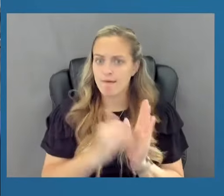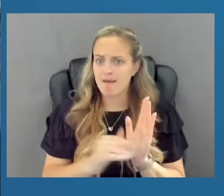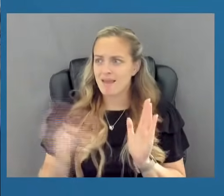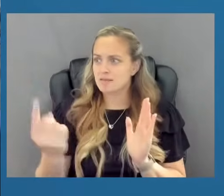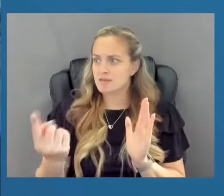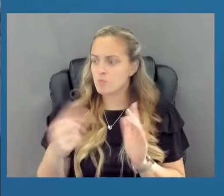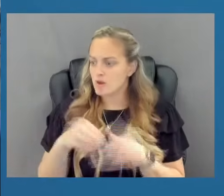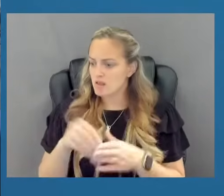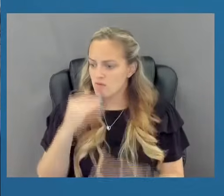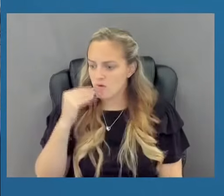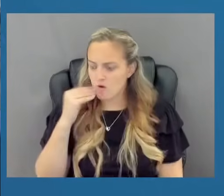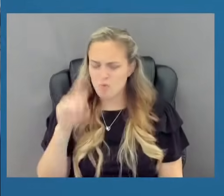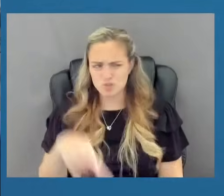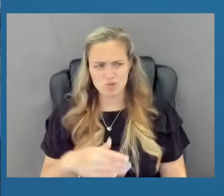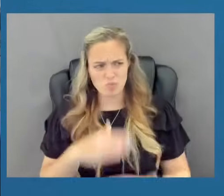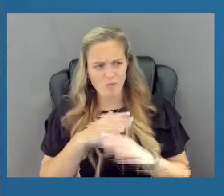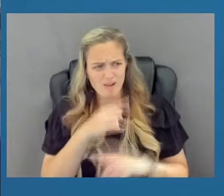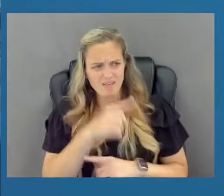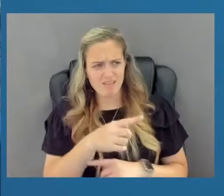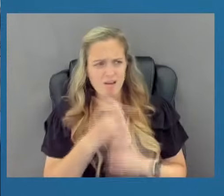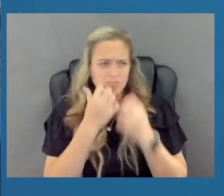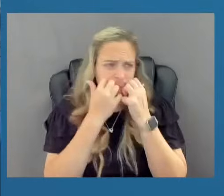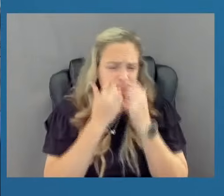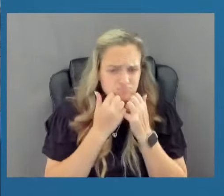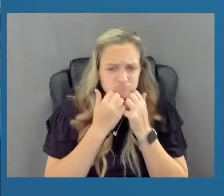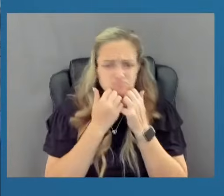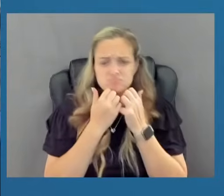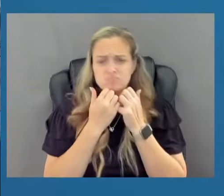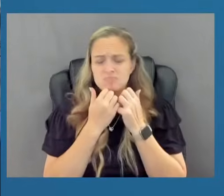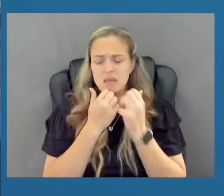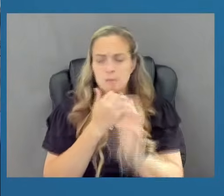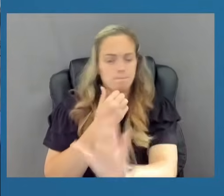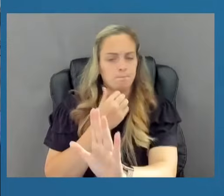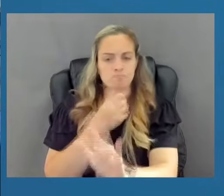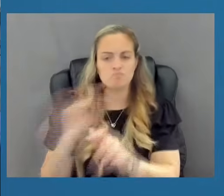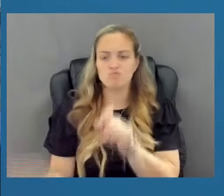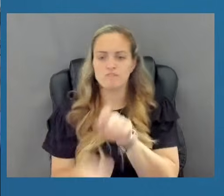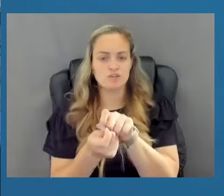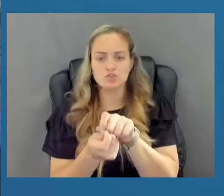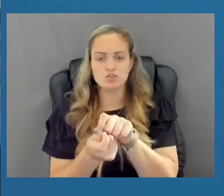there to protect and cherish them and love them, who turned on them and betrayed them,